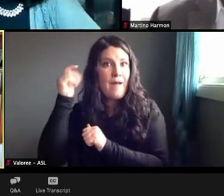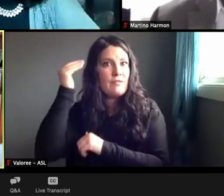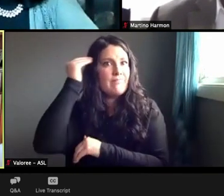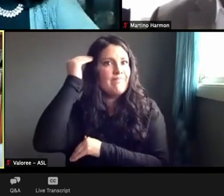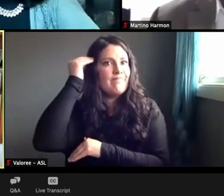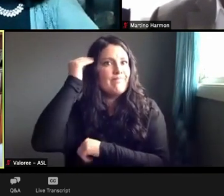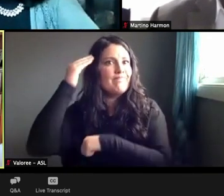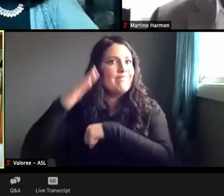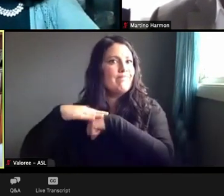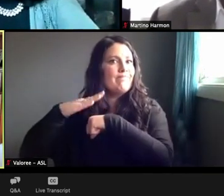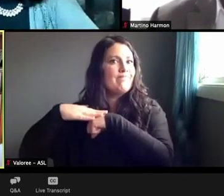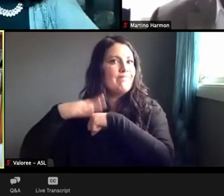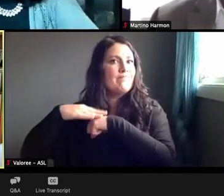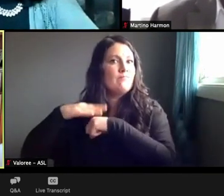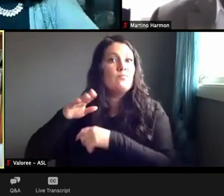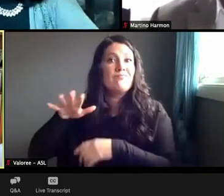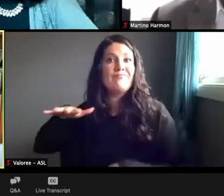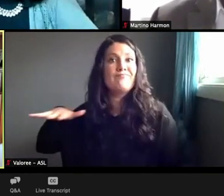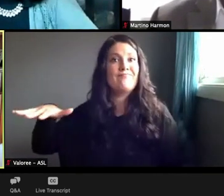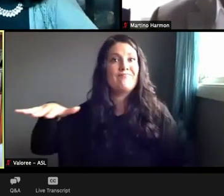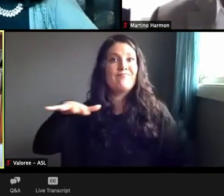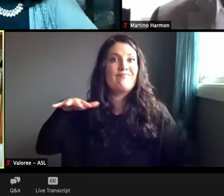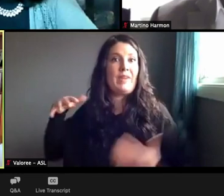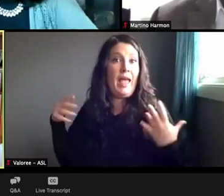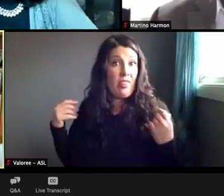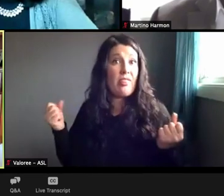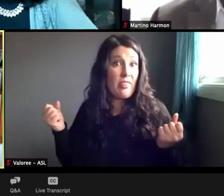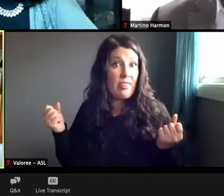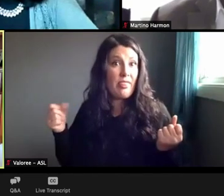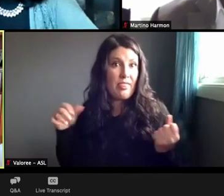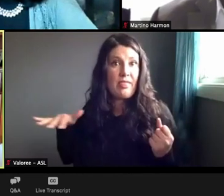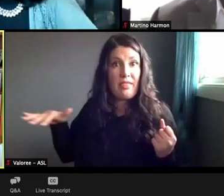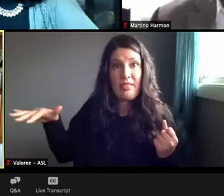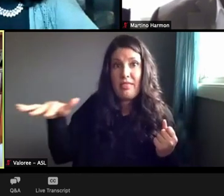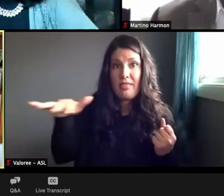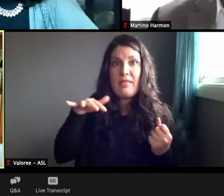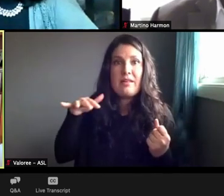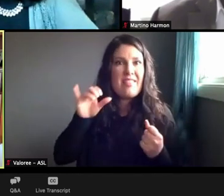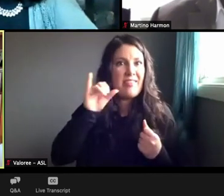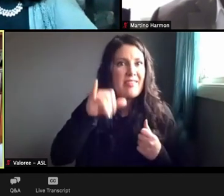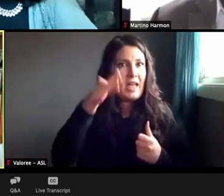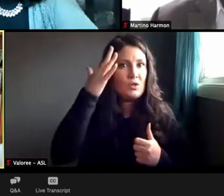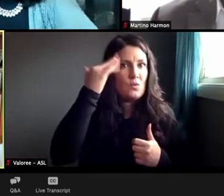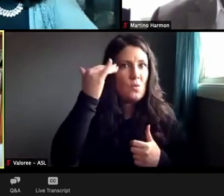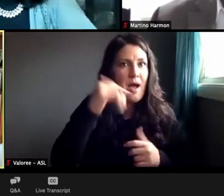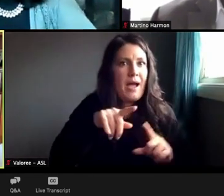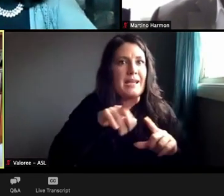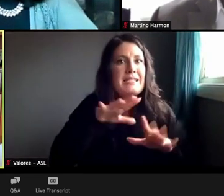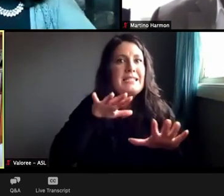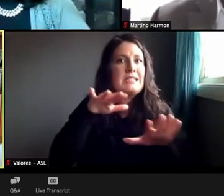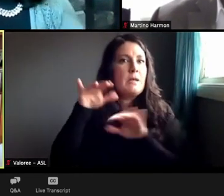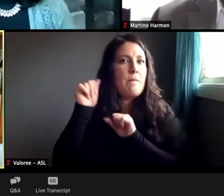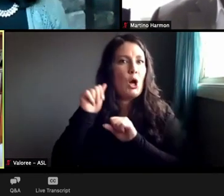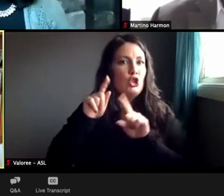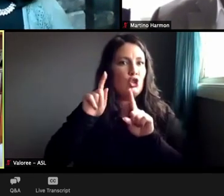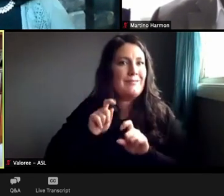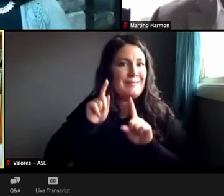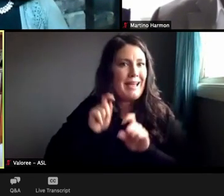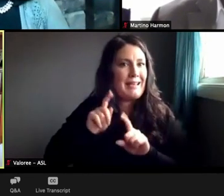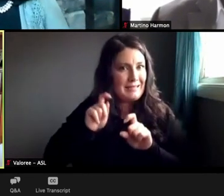where they're going, and that's why I encourage everyone to get these departure testing when they're heading home for the holidays.